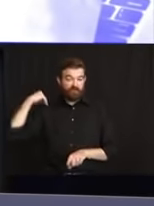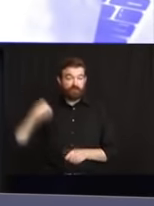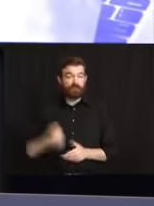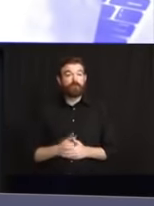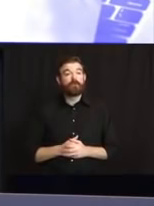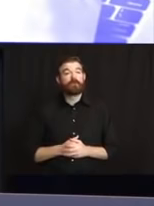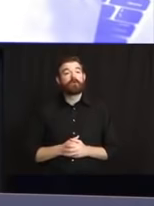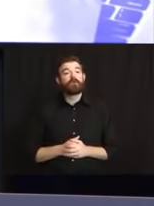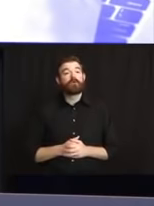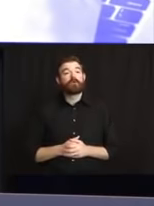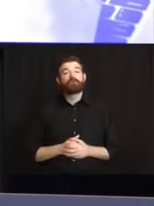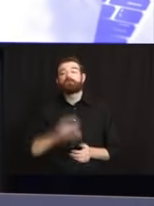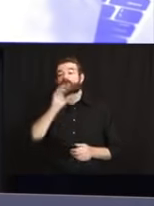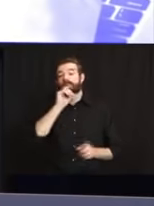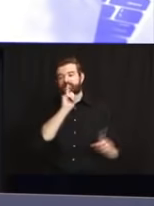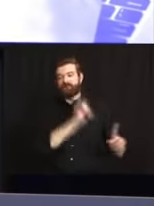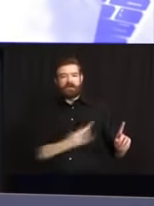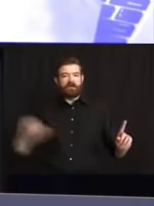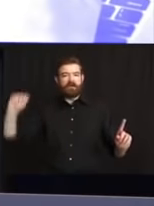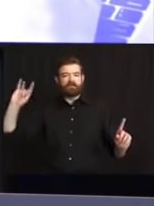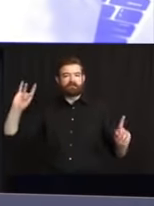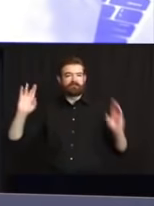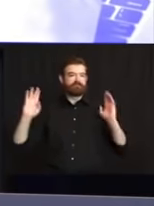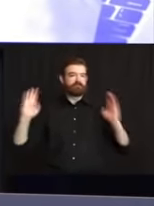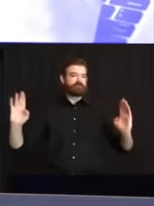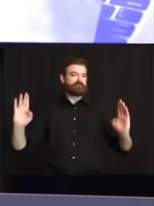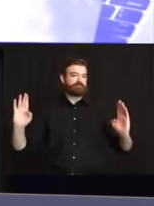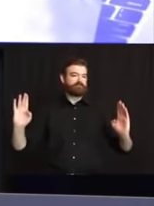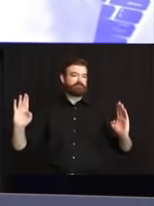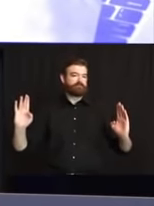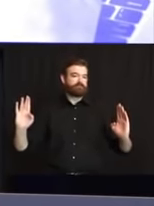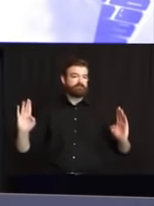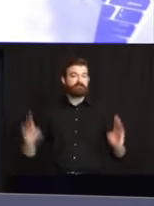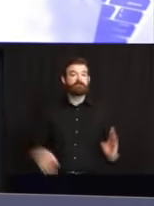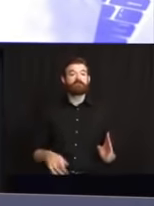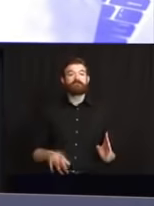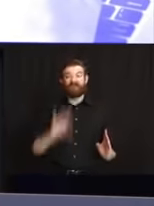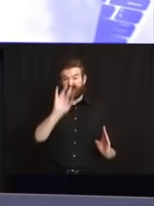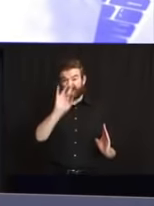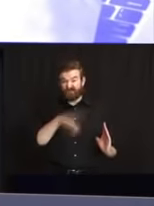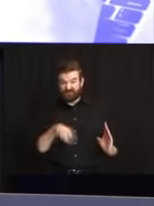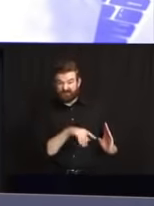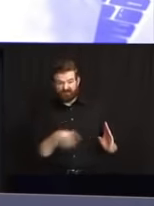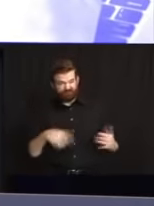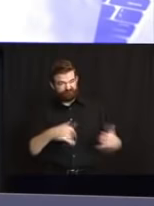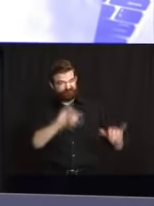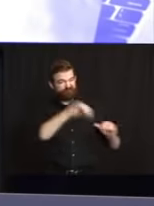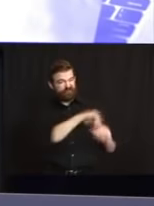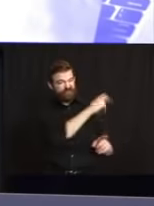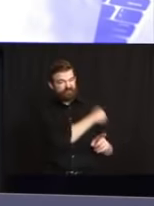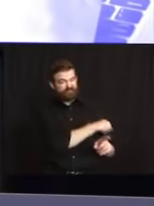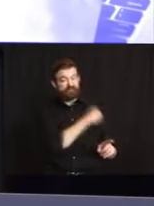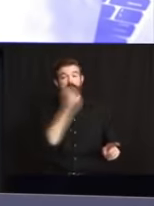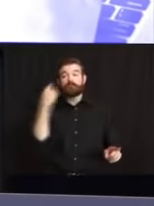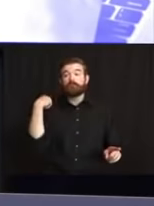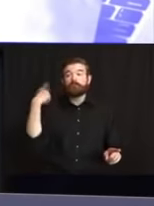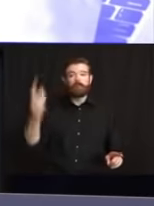18. 8 children are currently hospitalized, and there have been no deaths reported at this